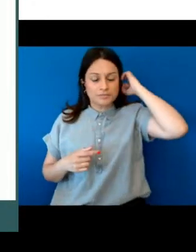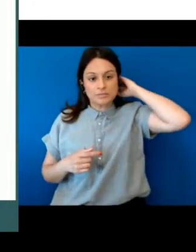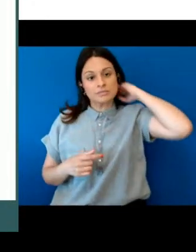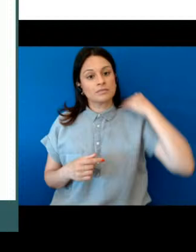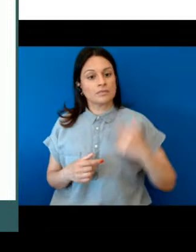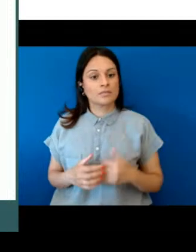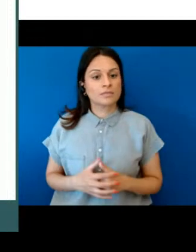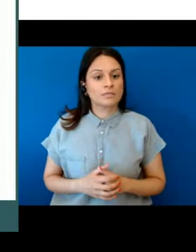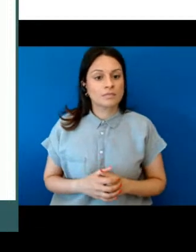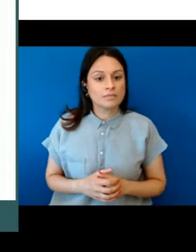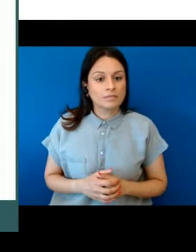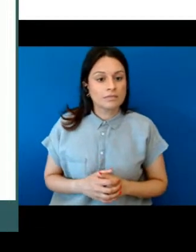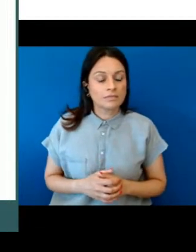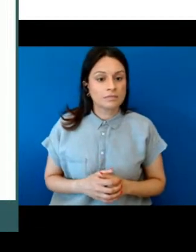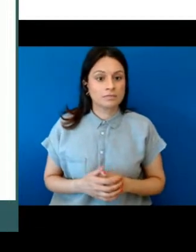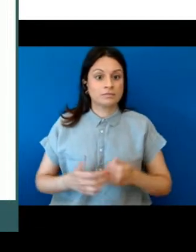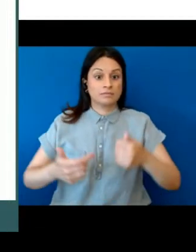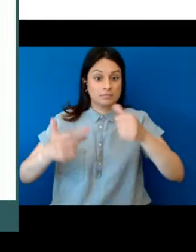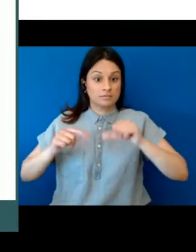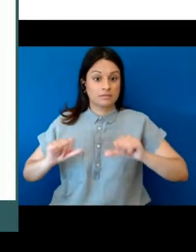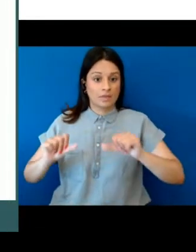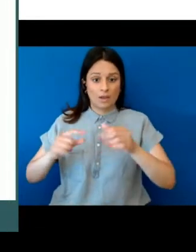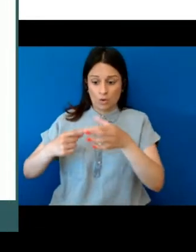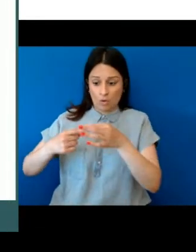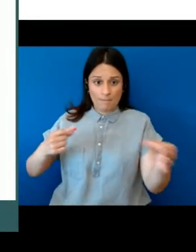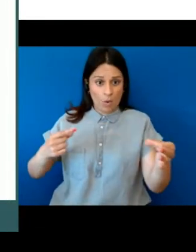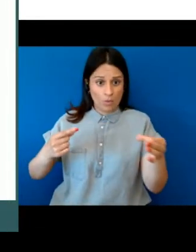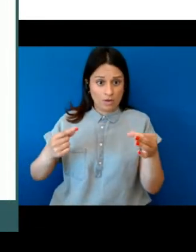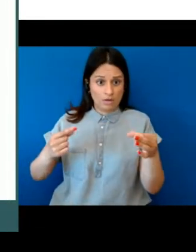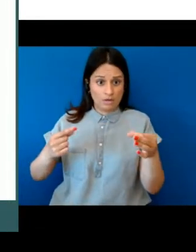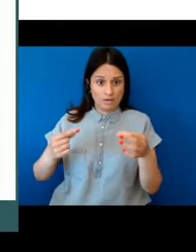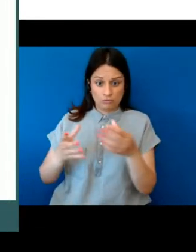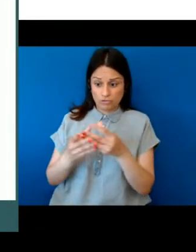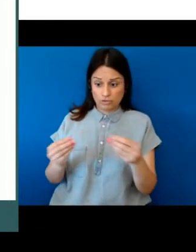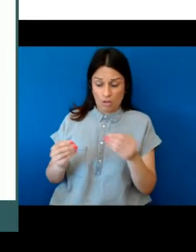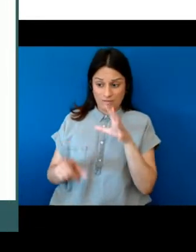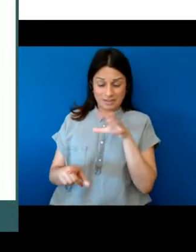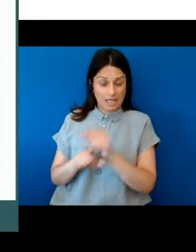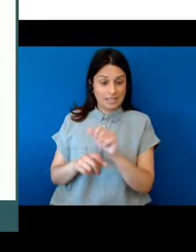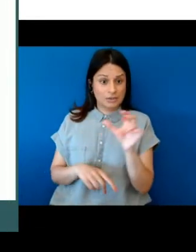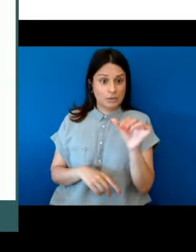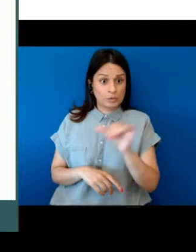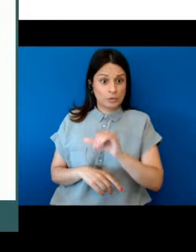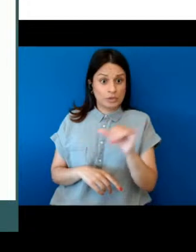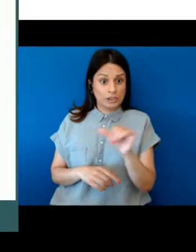for which protein causes it, there is specific IgE detectable to.